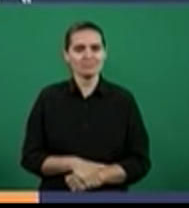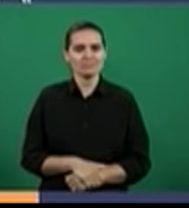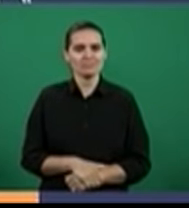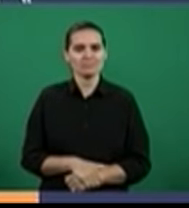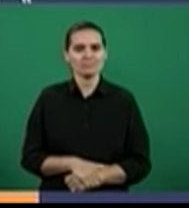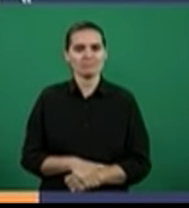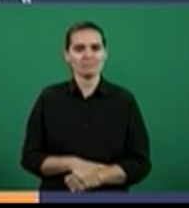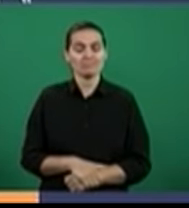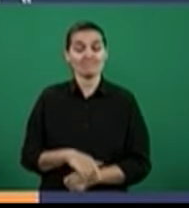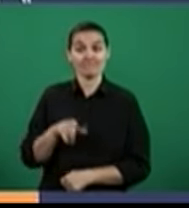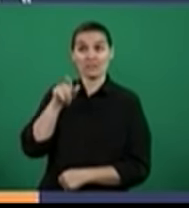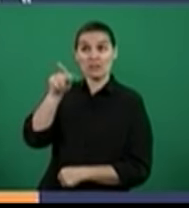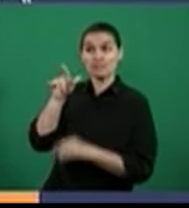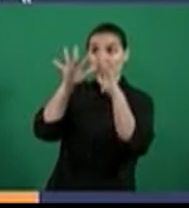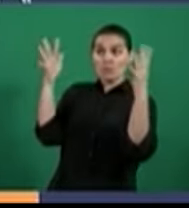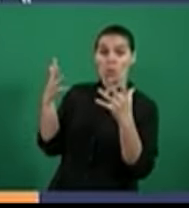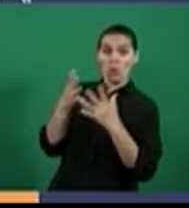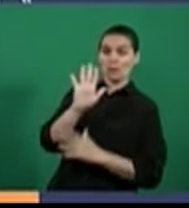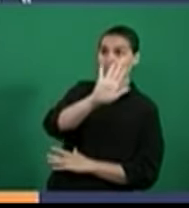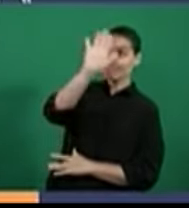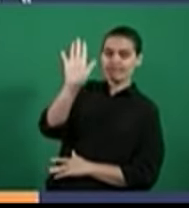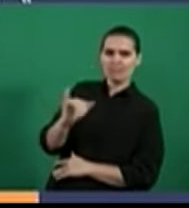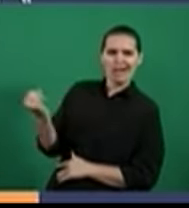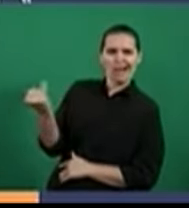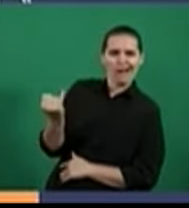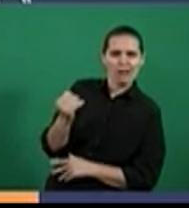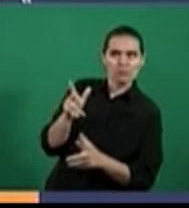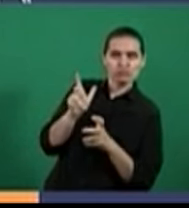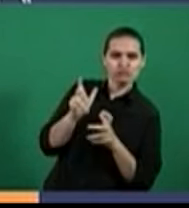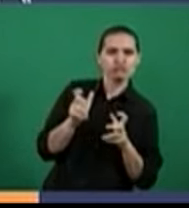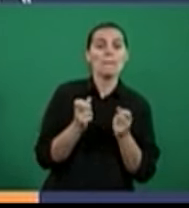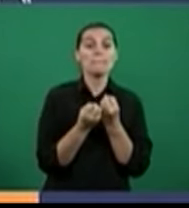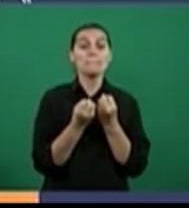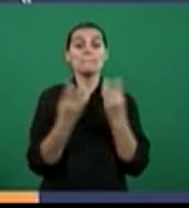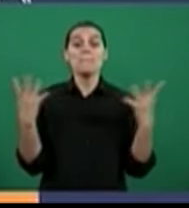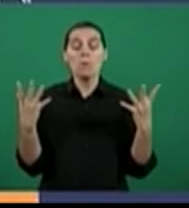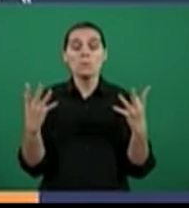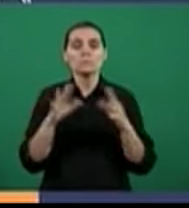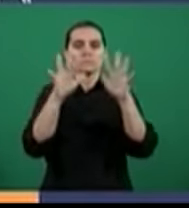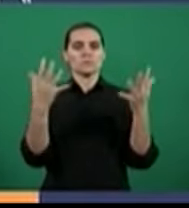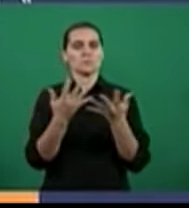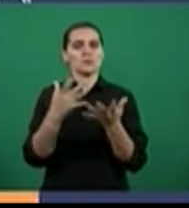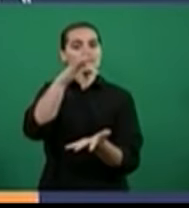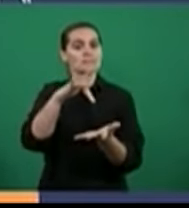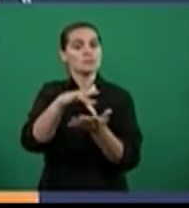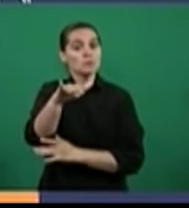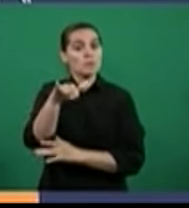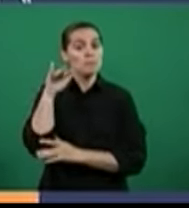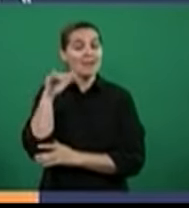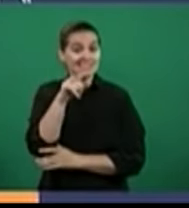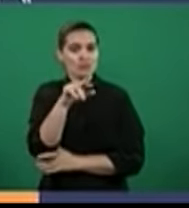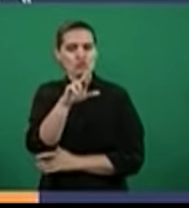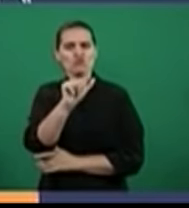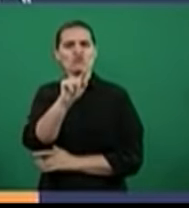In these circumstances, major global central banks are expected to cut rates at a slower